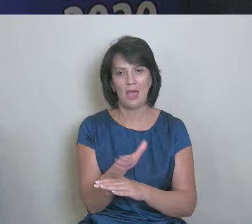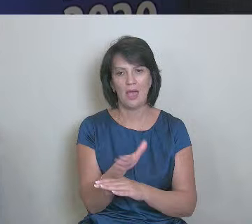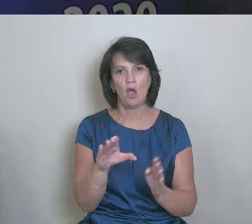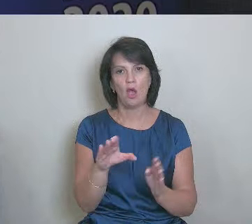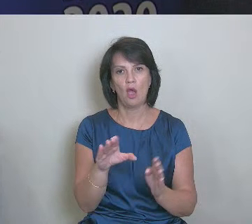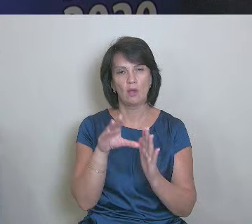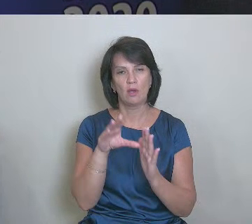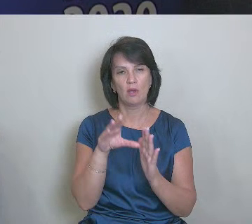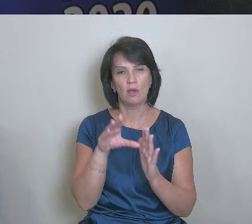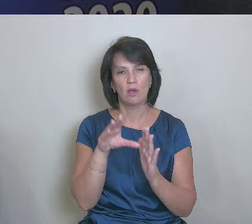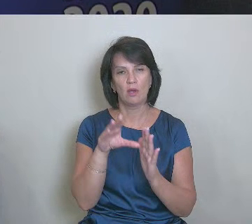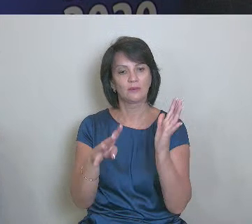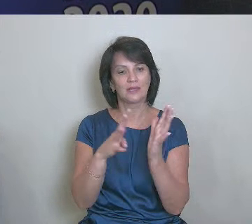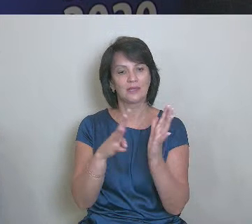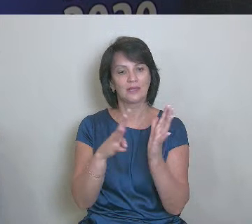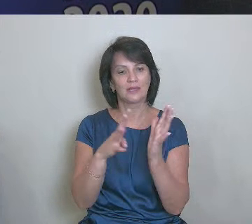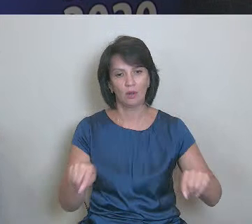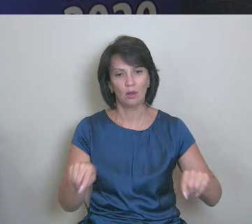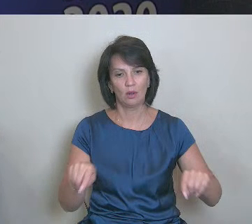And in